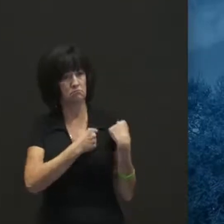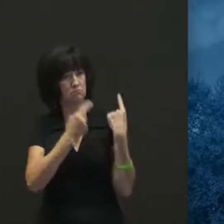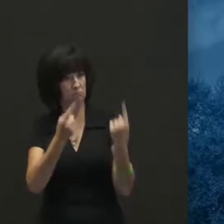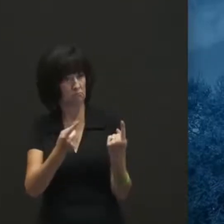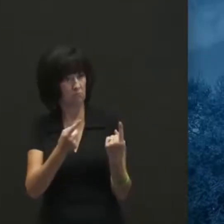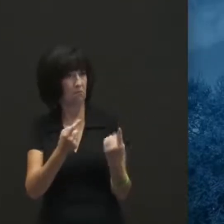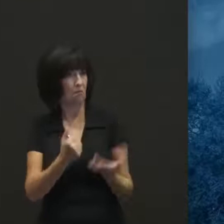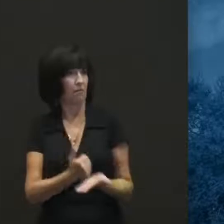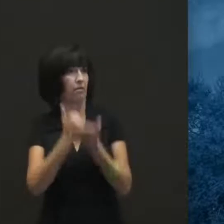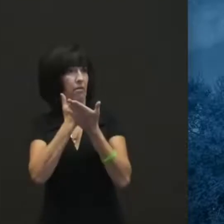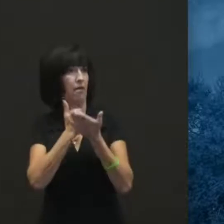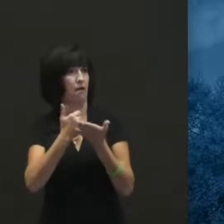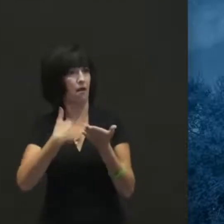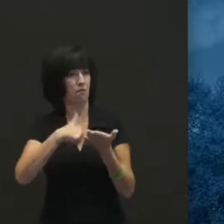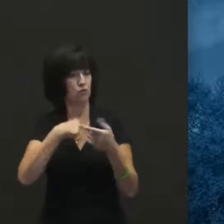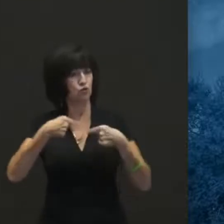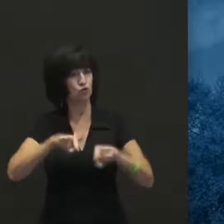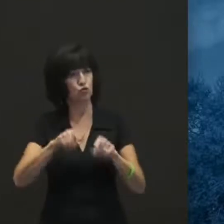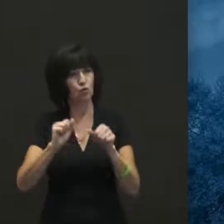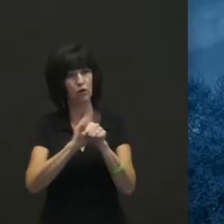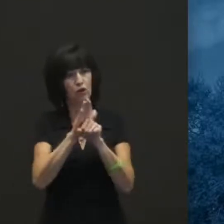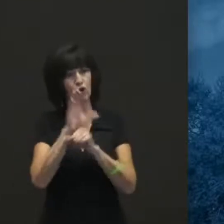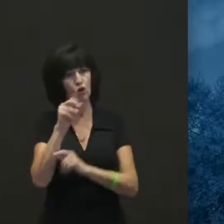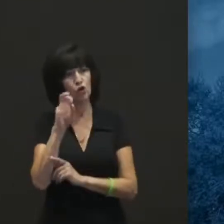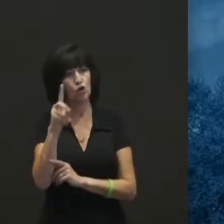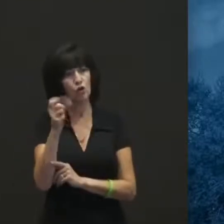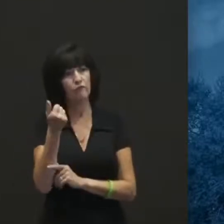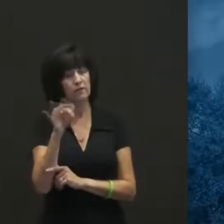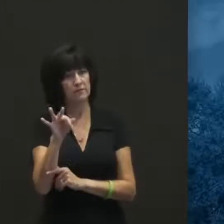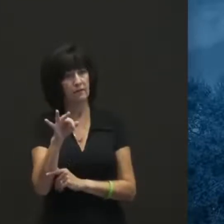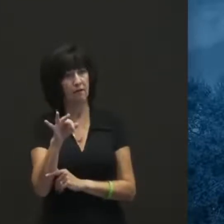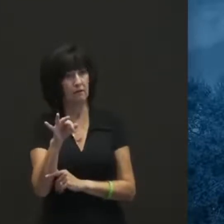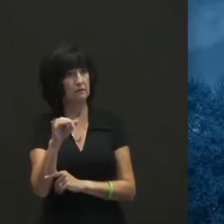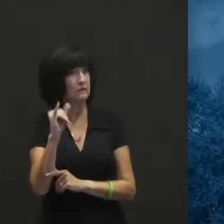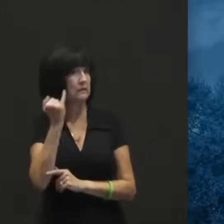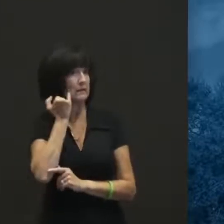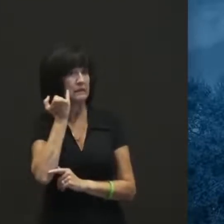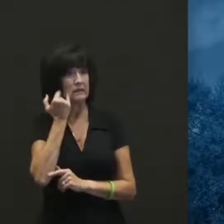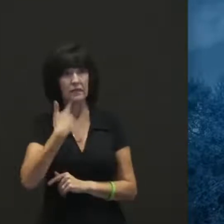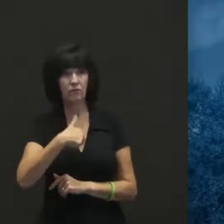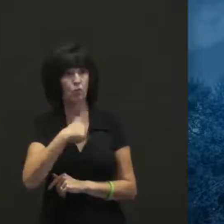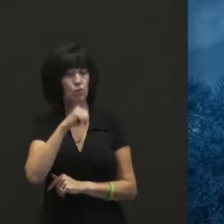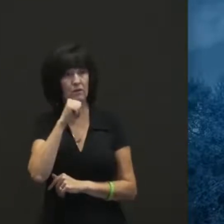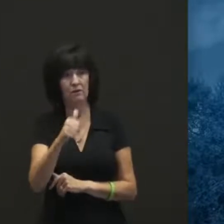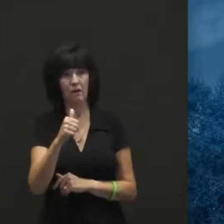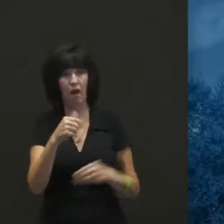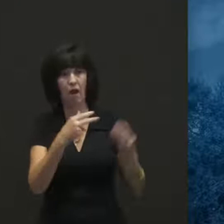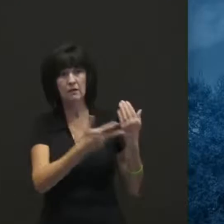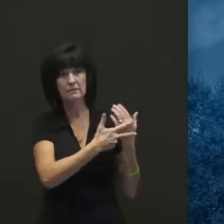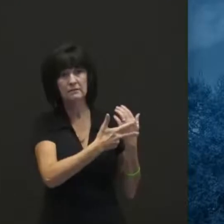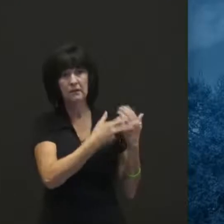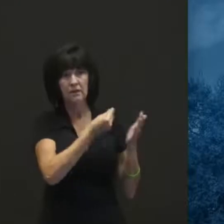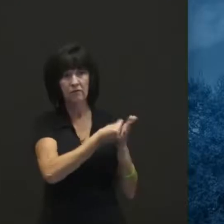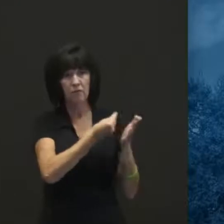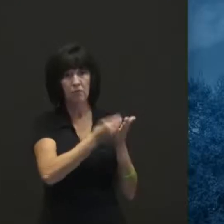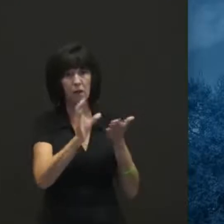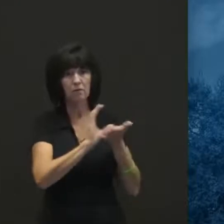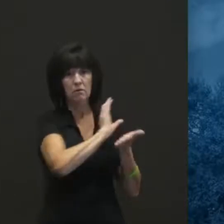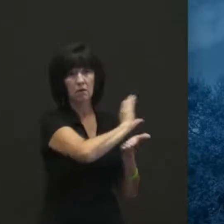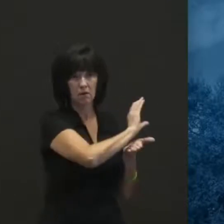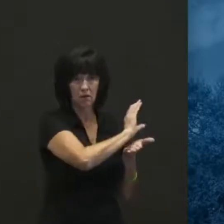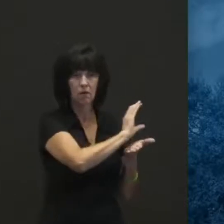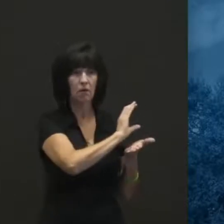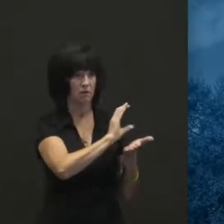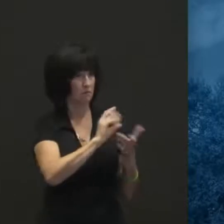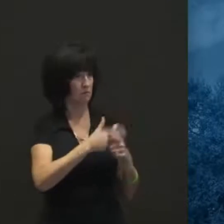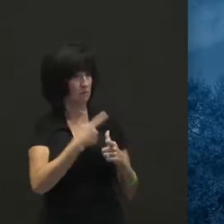COVID-19 pandemic and enabled us to get through this budget season without raising taxes or cutting important programs